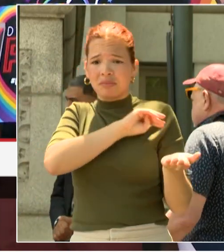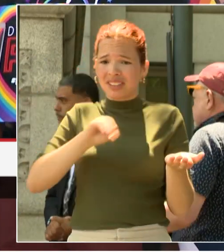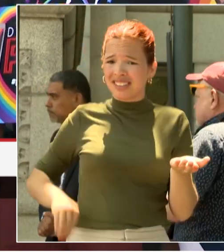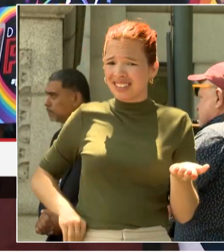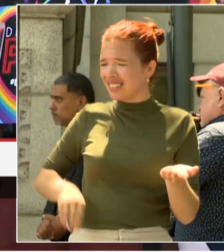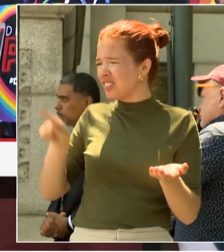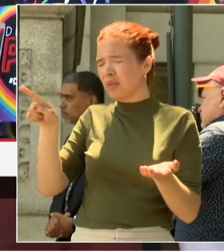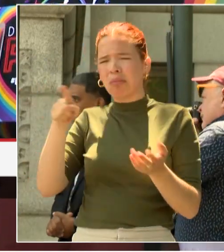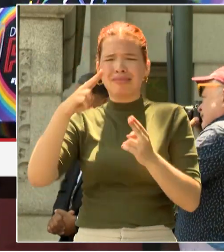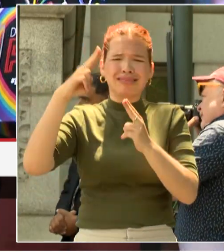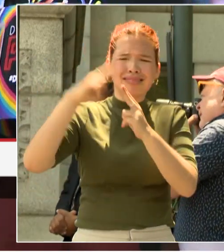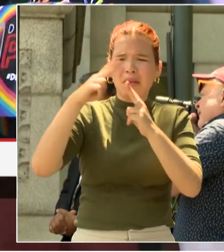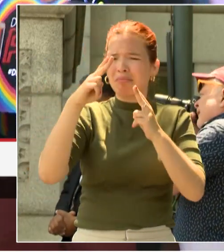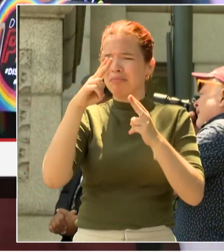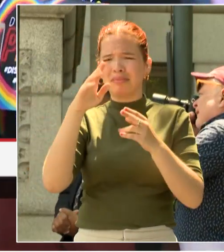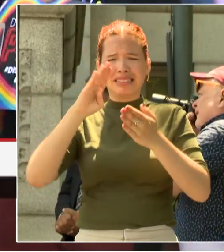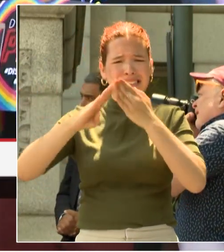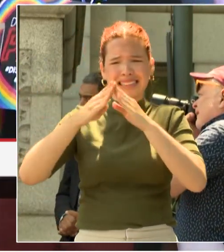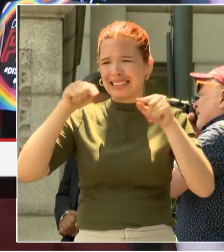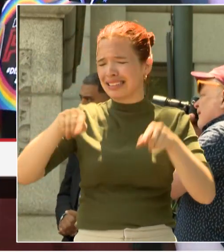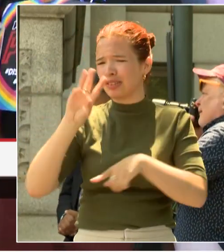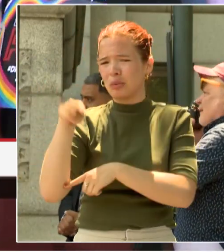in the world.